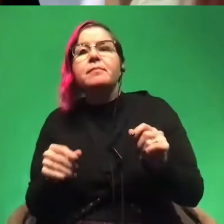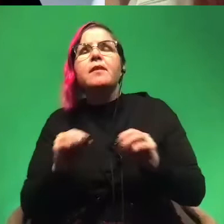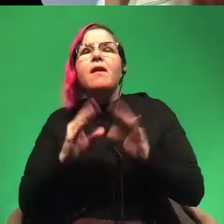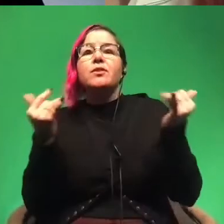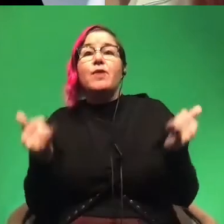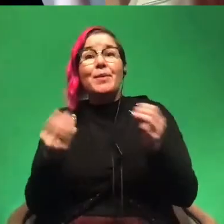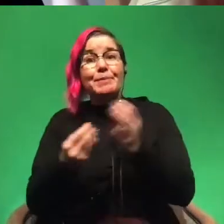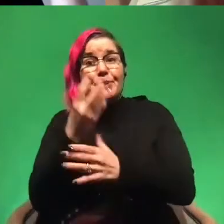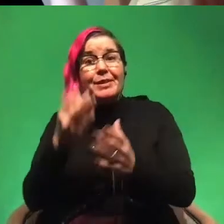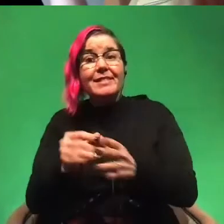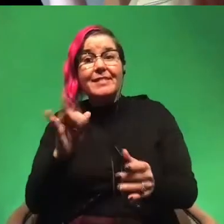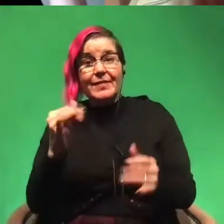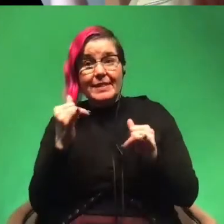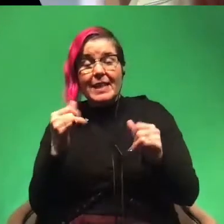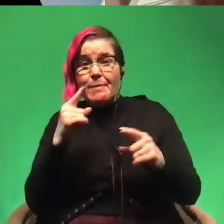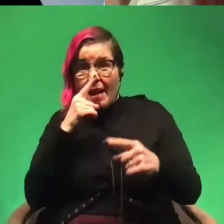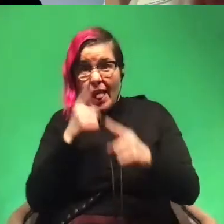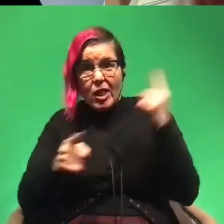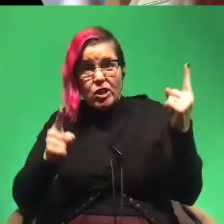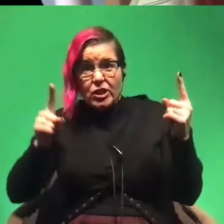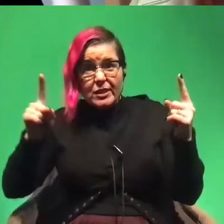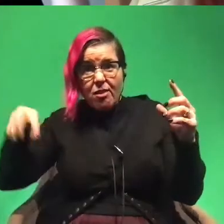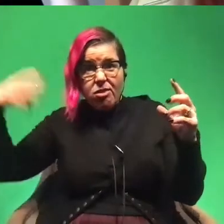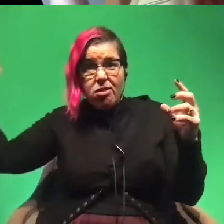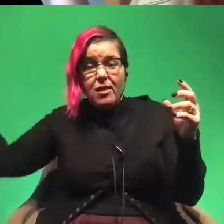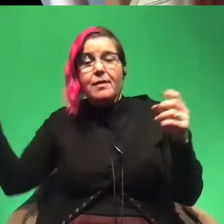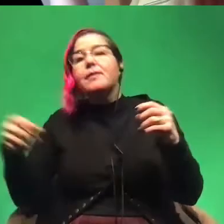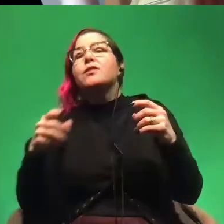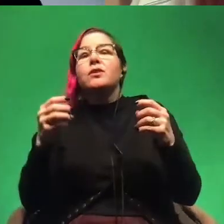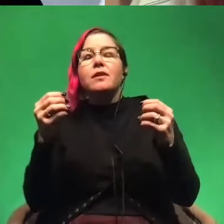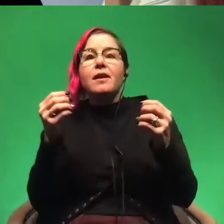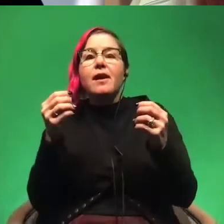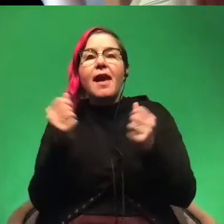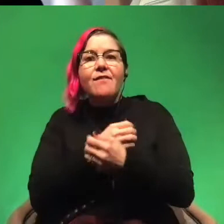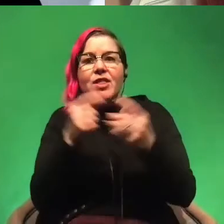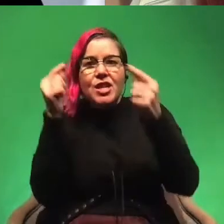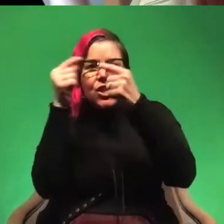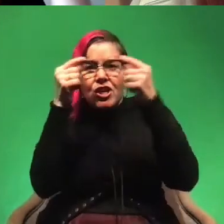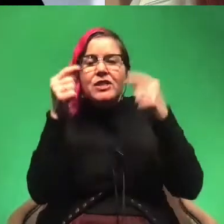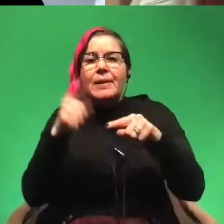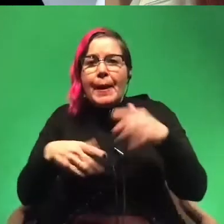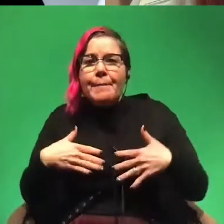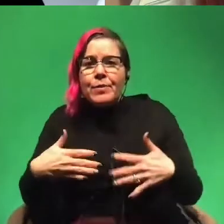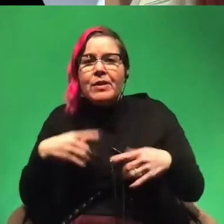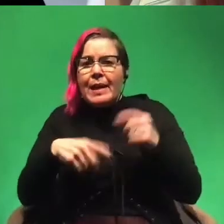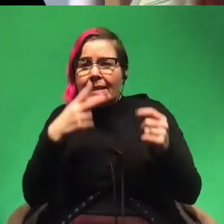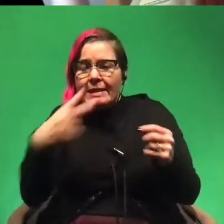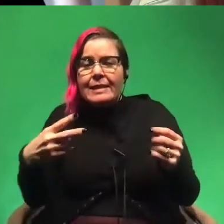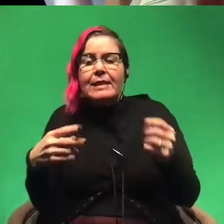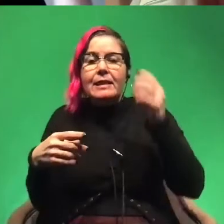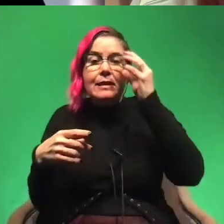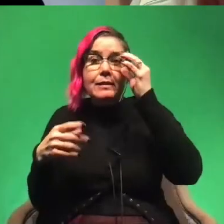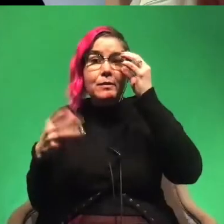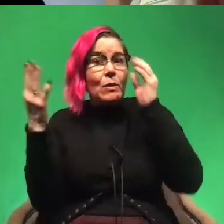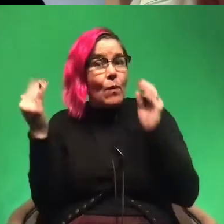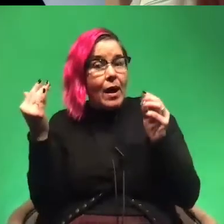it's spring. If you're like me, your allergies are going bonkers. Your eyes, everything hurts. Like you can't breathe. You can't see. That's